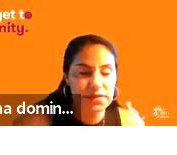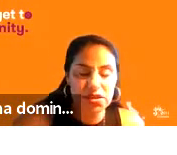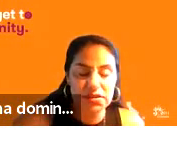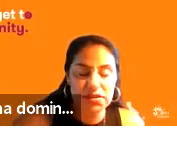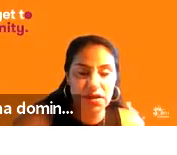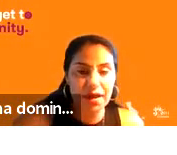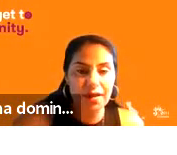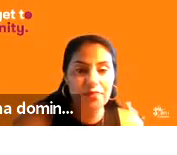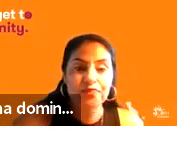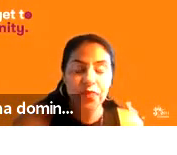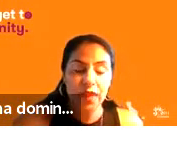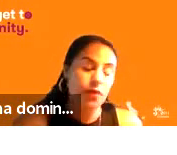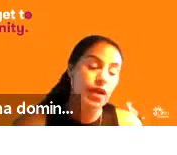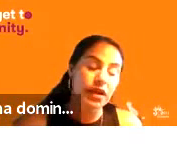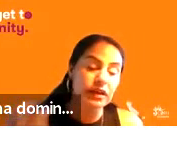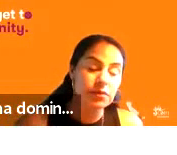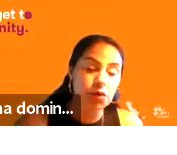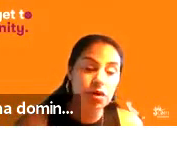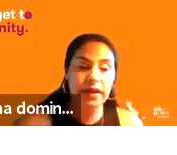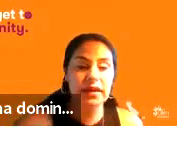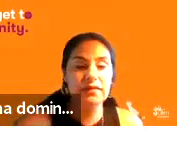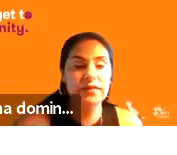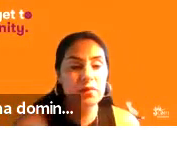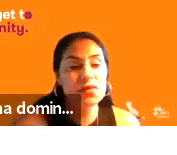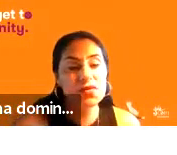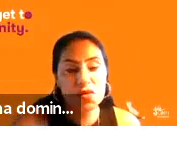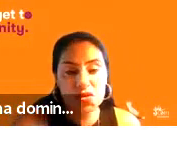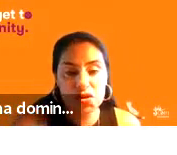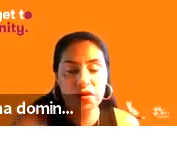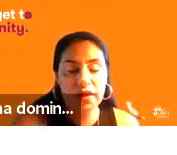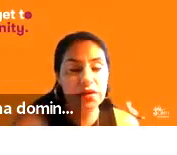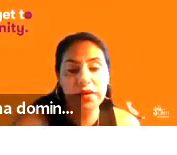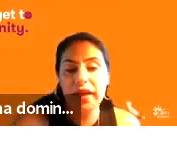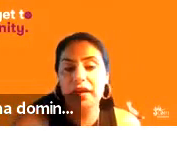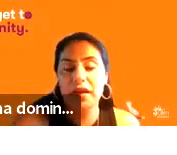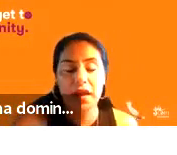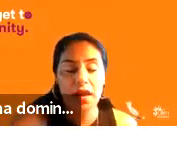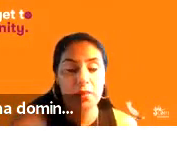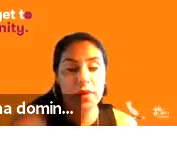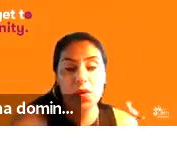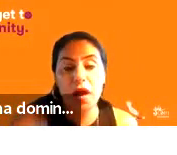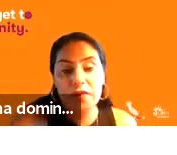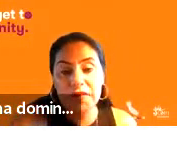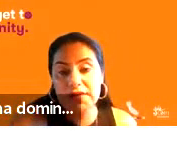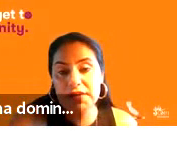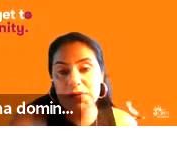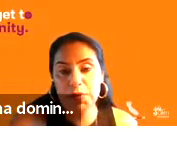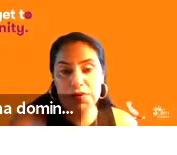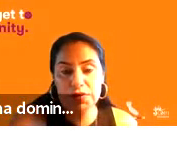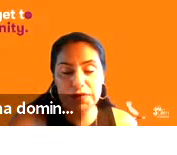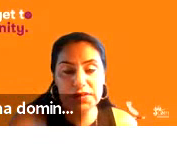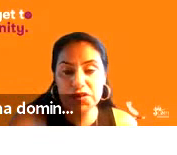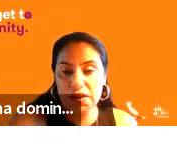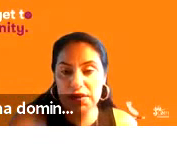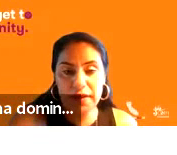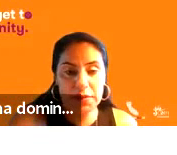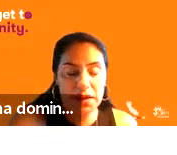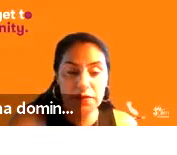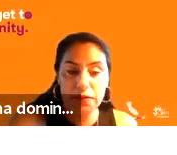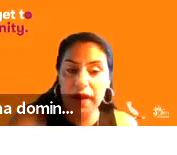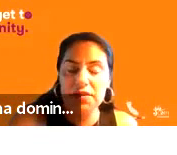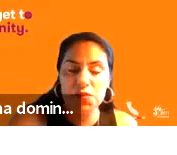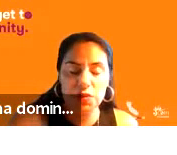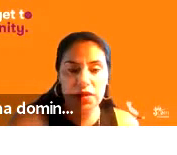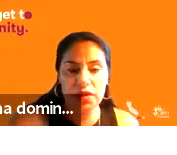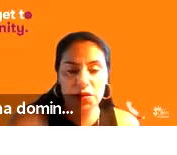deliver our messages. We're getting even more creative. Social, internet, medical offices, personal physicians,